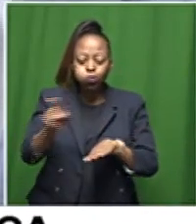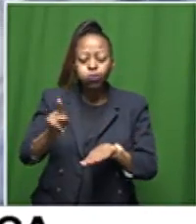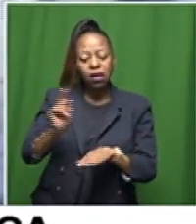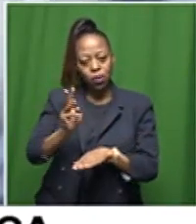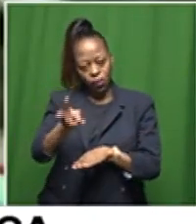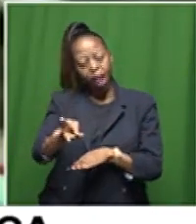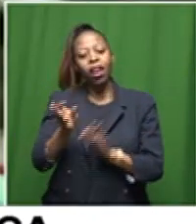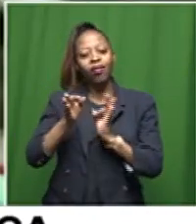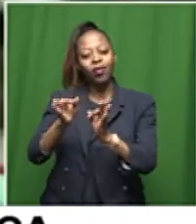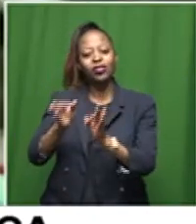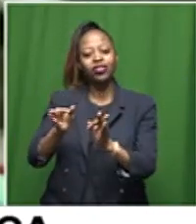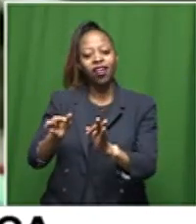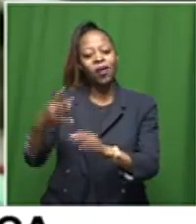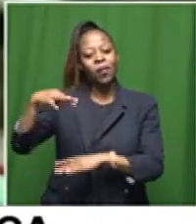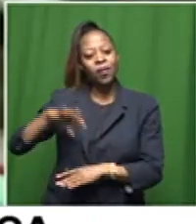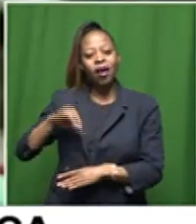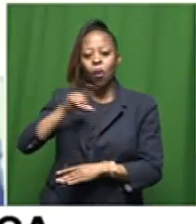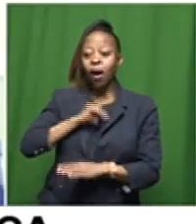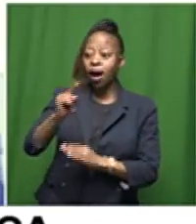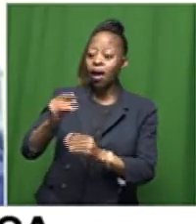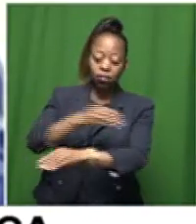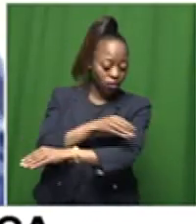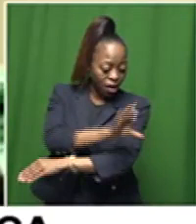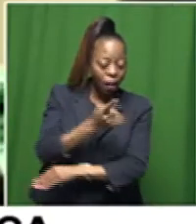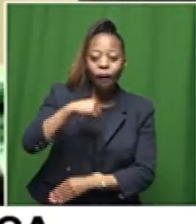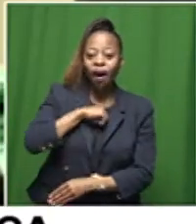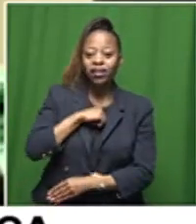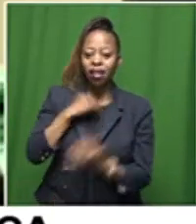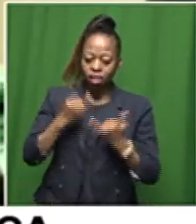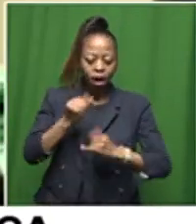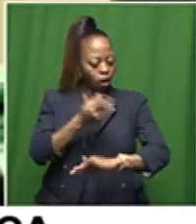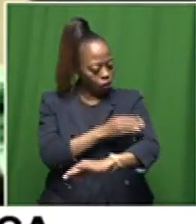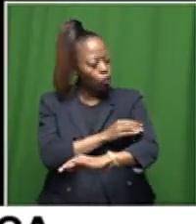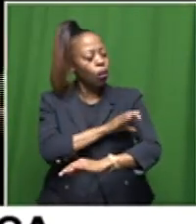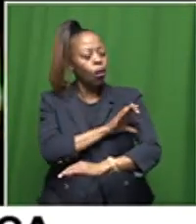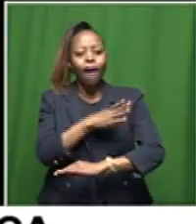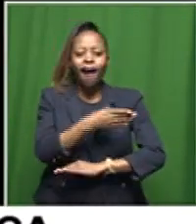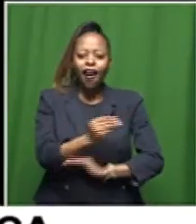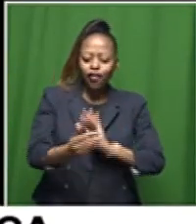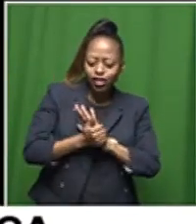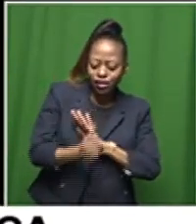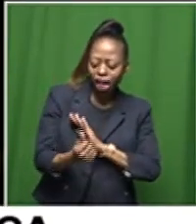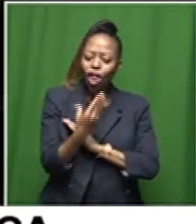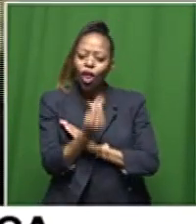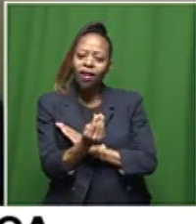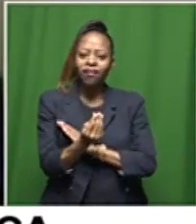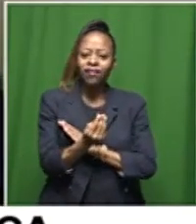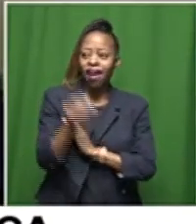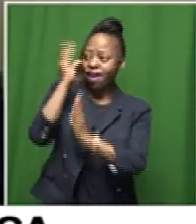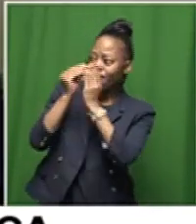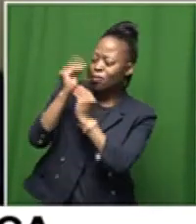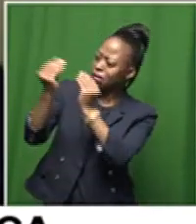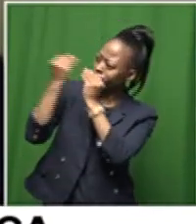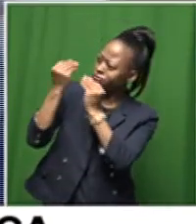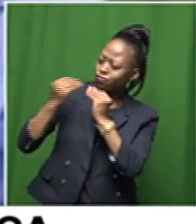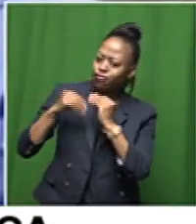even when we left, because it's leaving us with the skill. We have managed to give information about